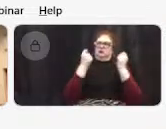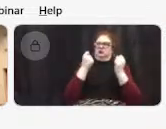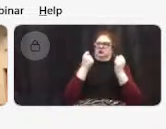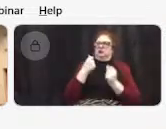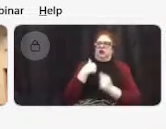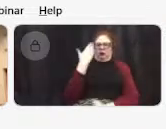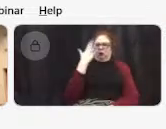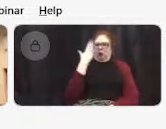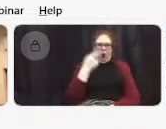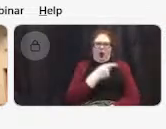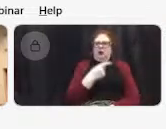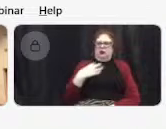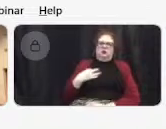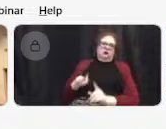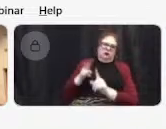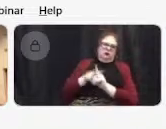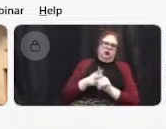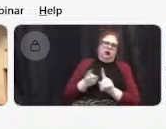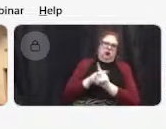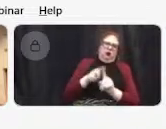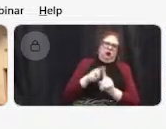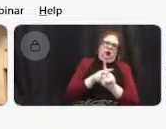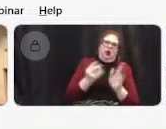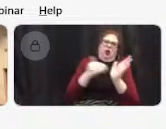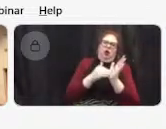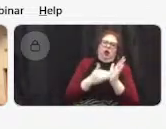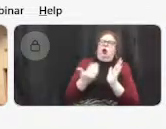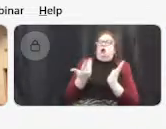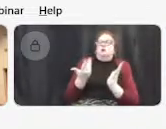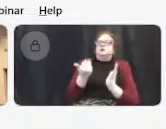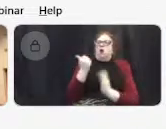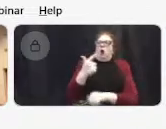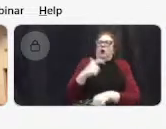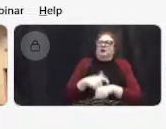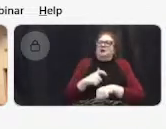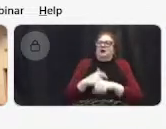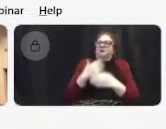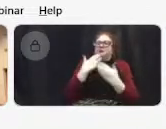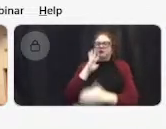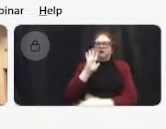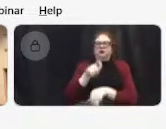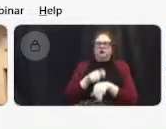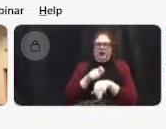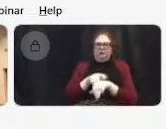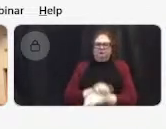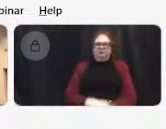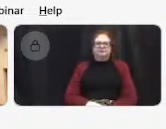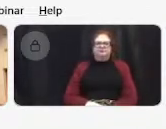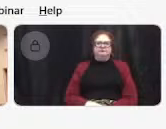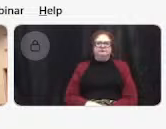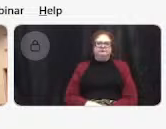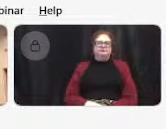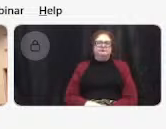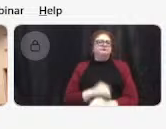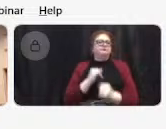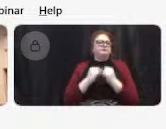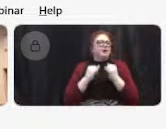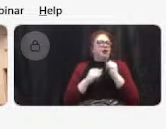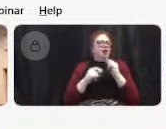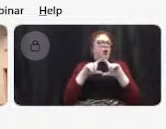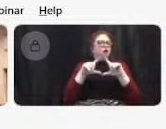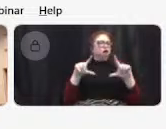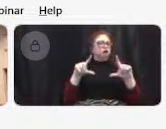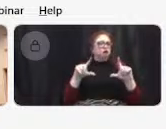new applications all the time. Thank you for your time. Thank you. Our last card here